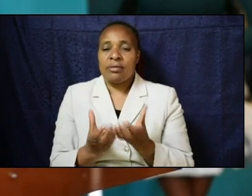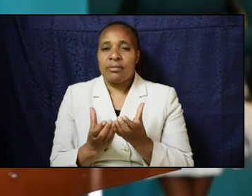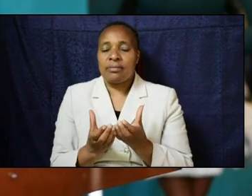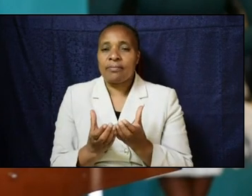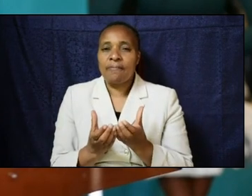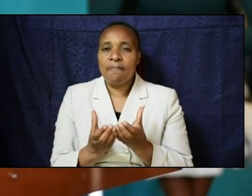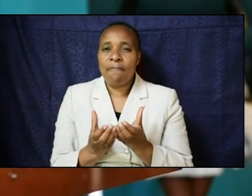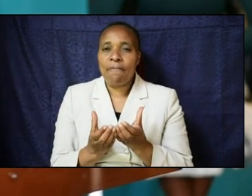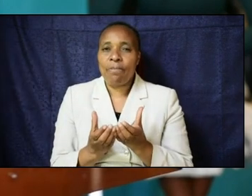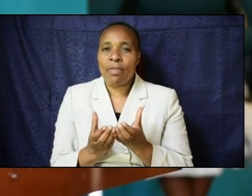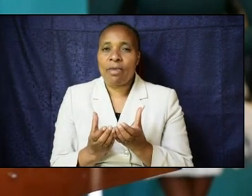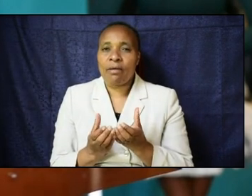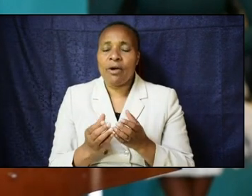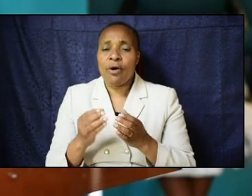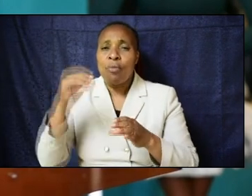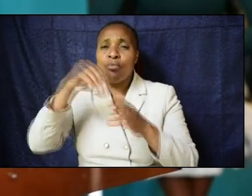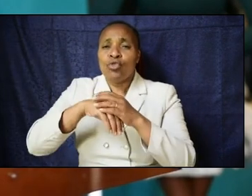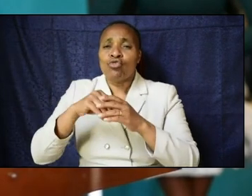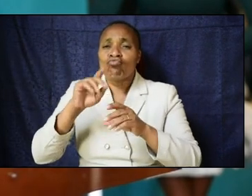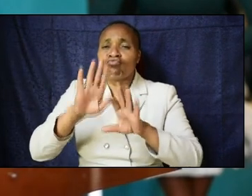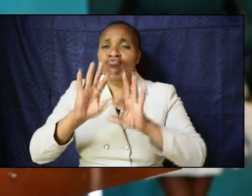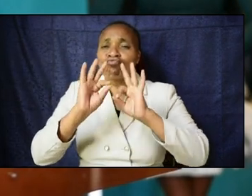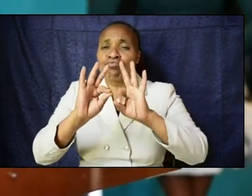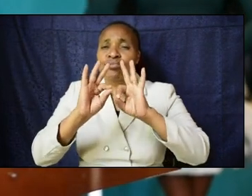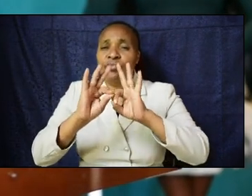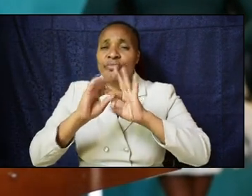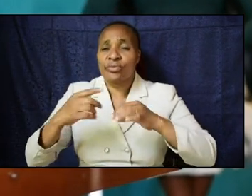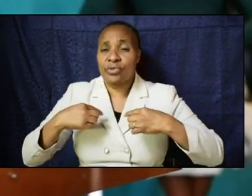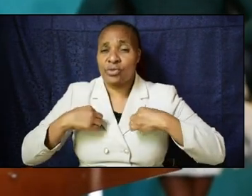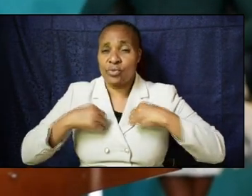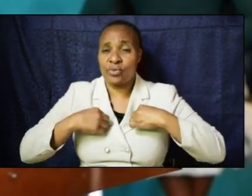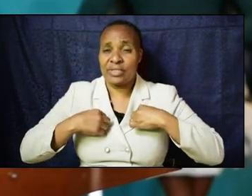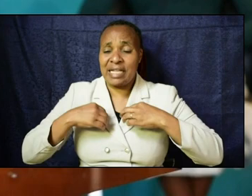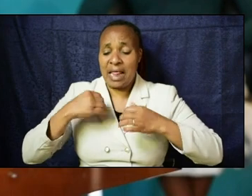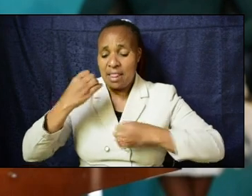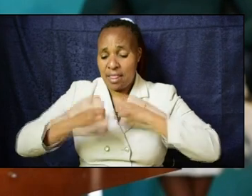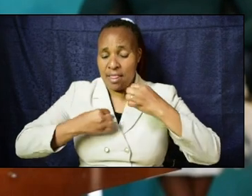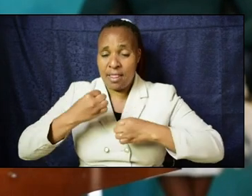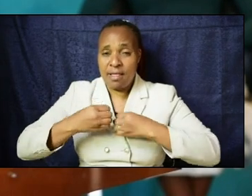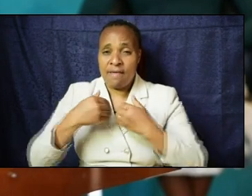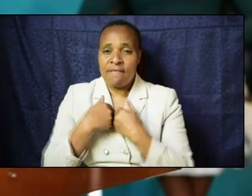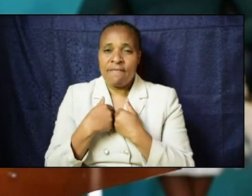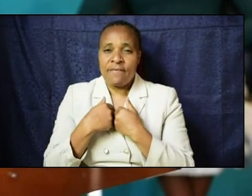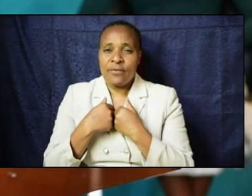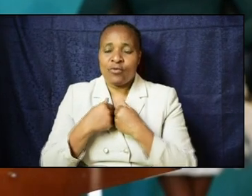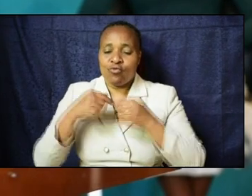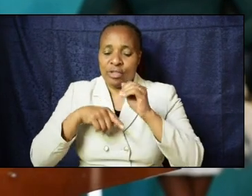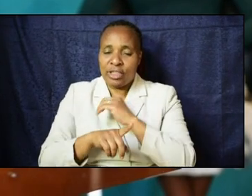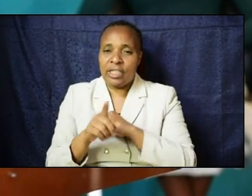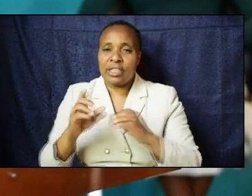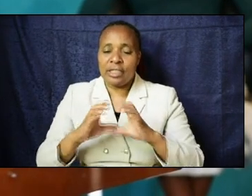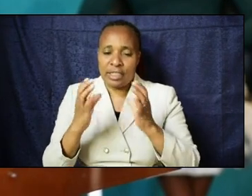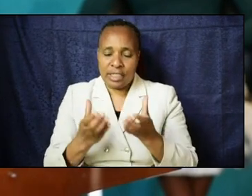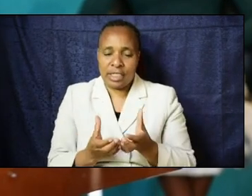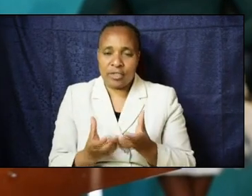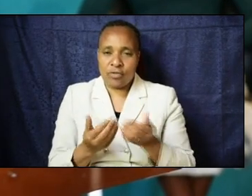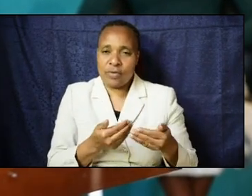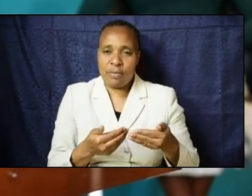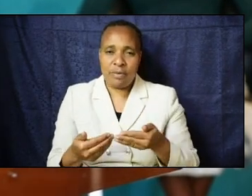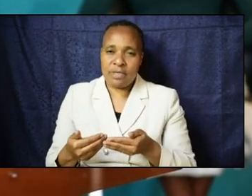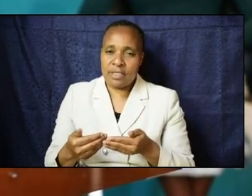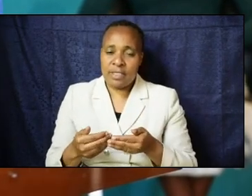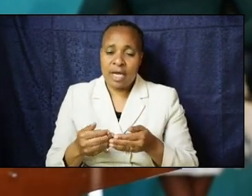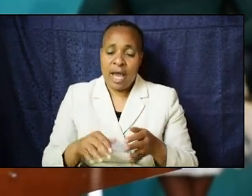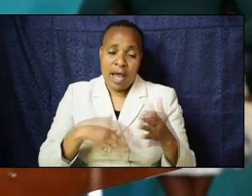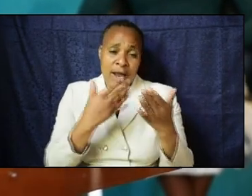She put on her favorite clothes and shoes and was very excited to be going to kindergarten. When she